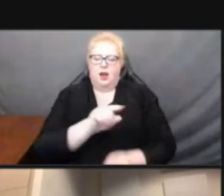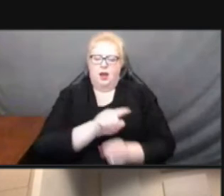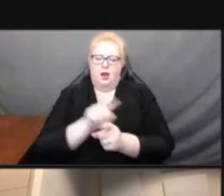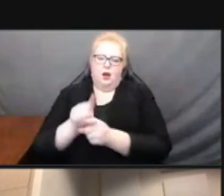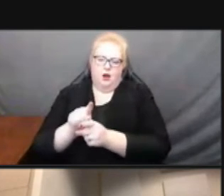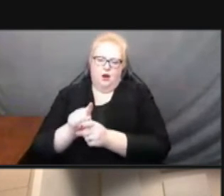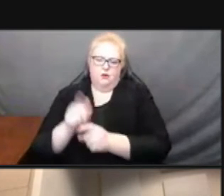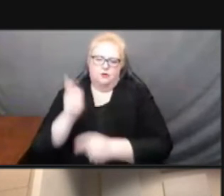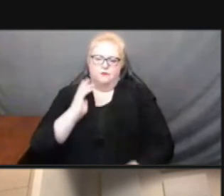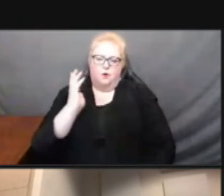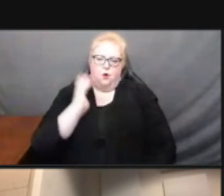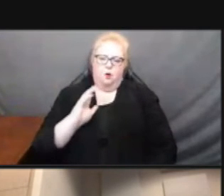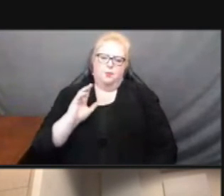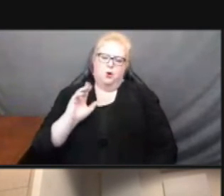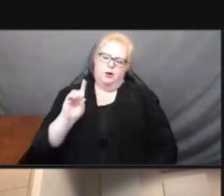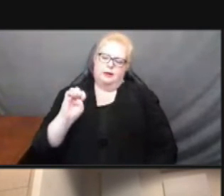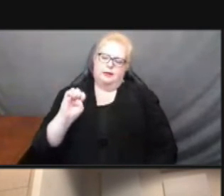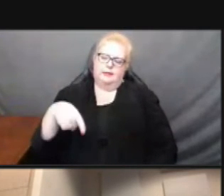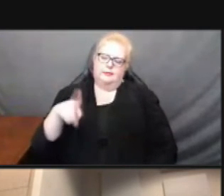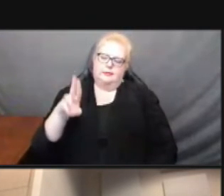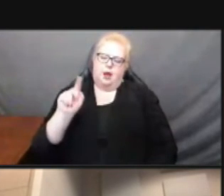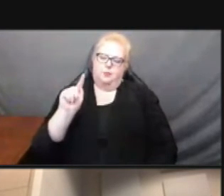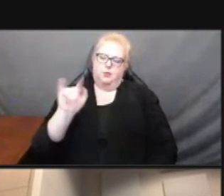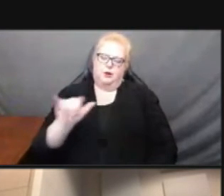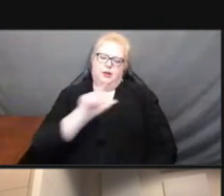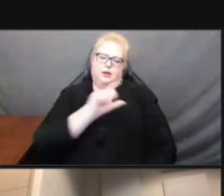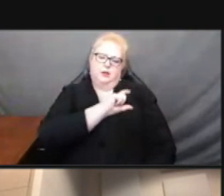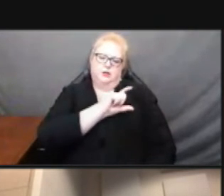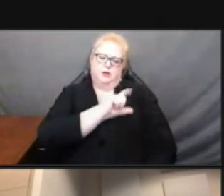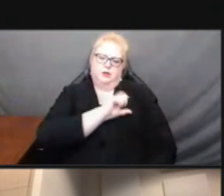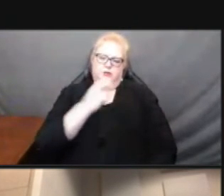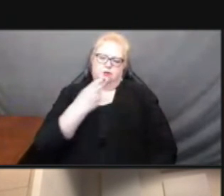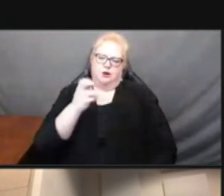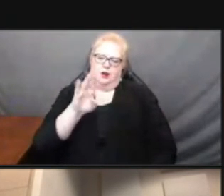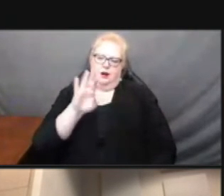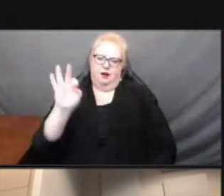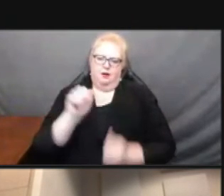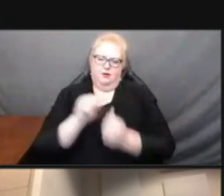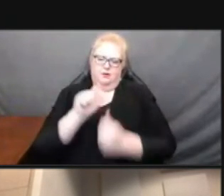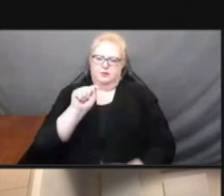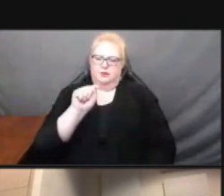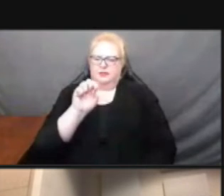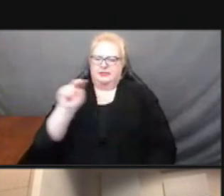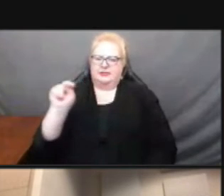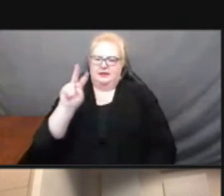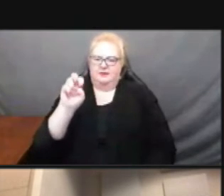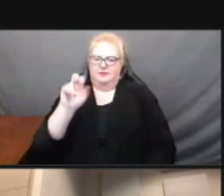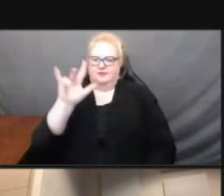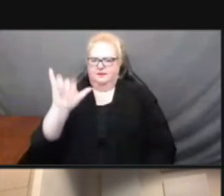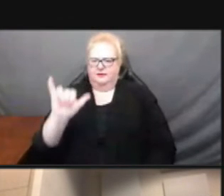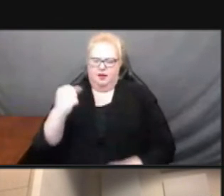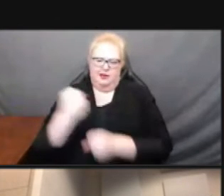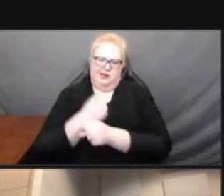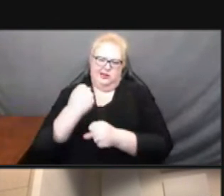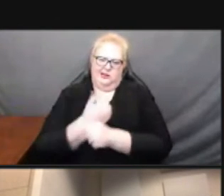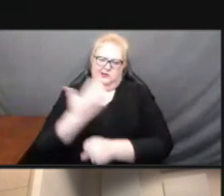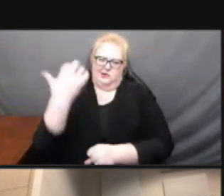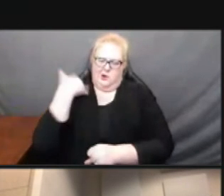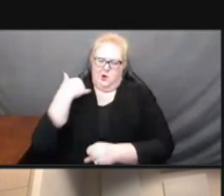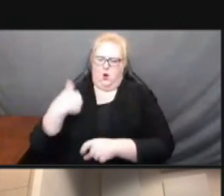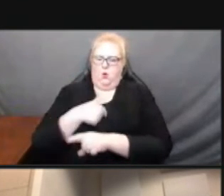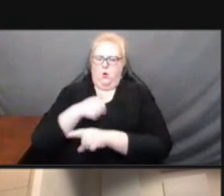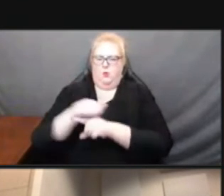deputy sheriff. Worked for Tennessee Valley Authority. Years ago, they trained us to be police officers and